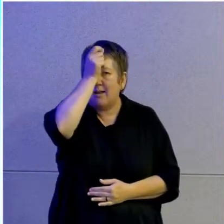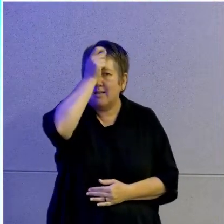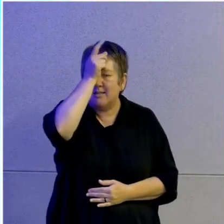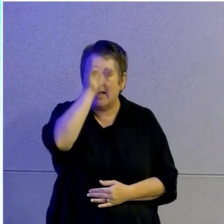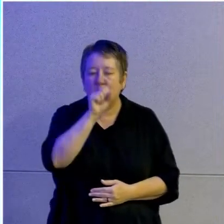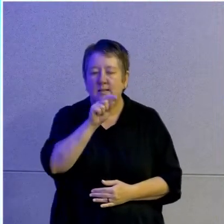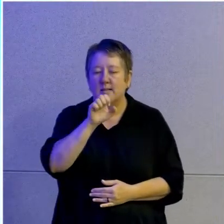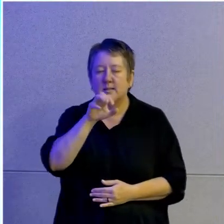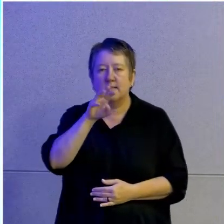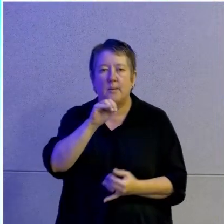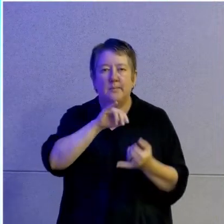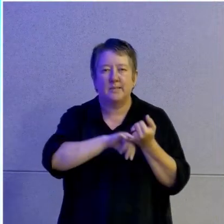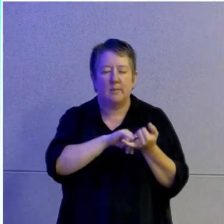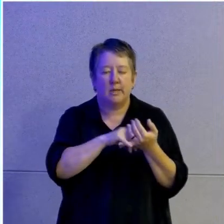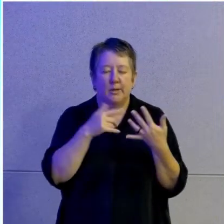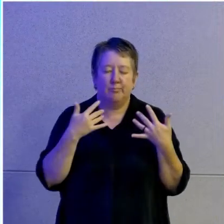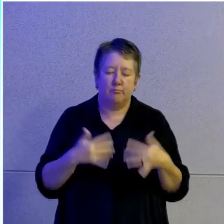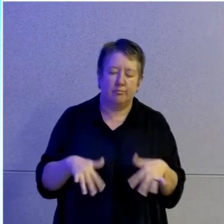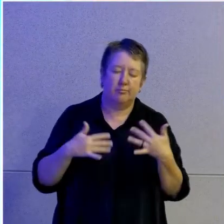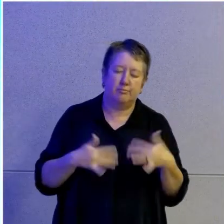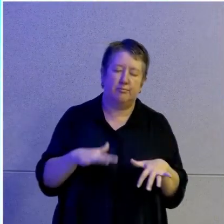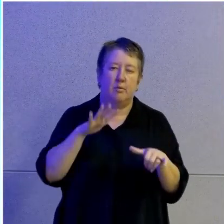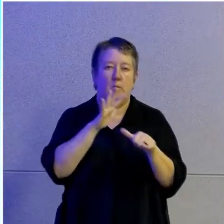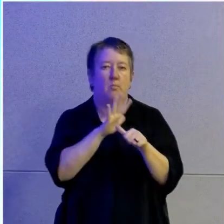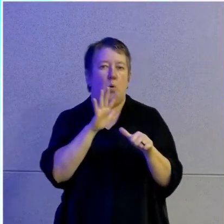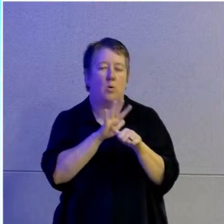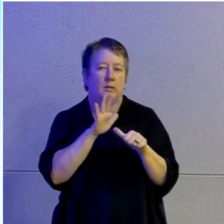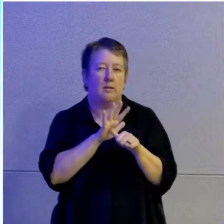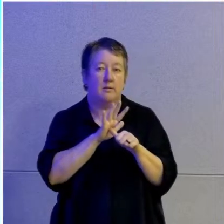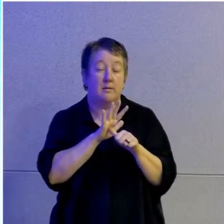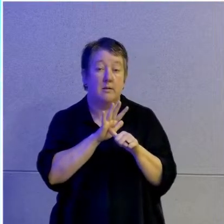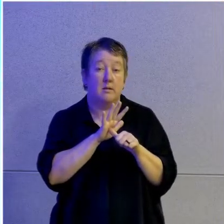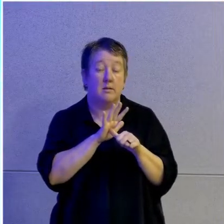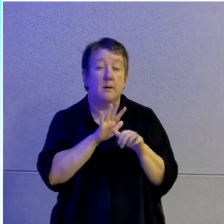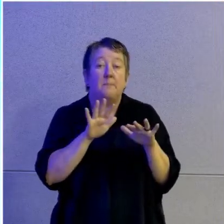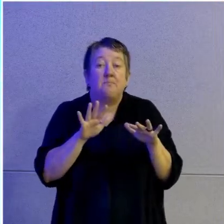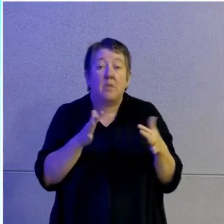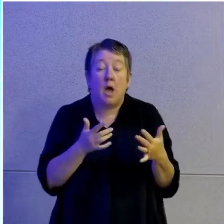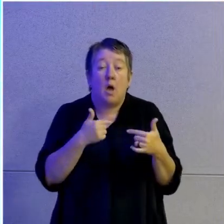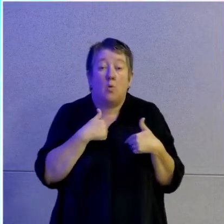STEM subject? How do we make sure that we make